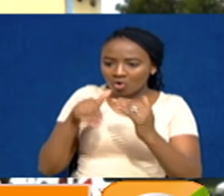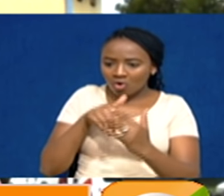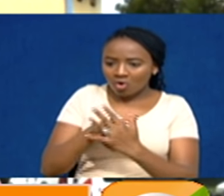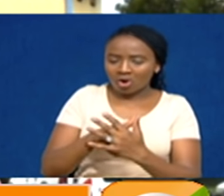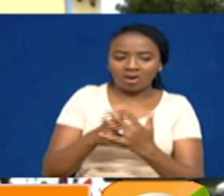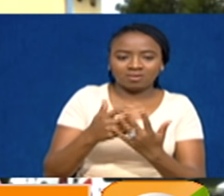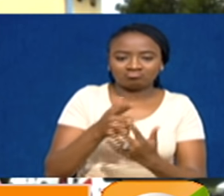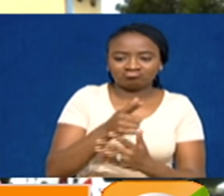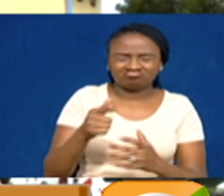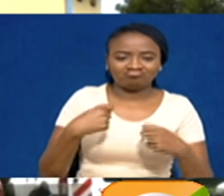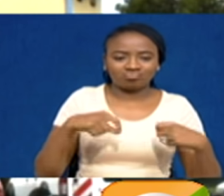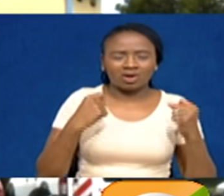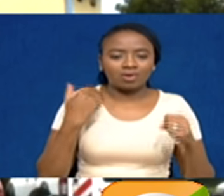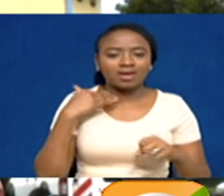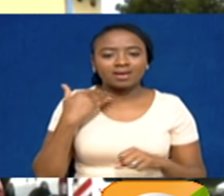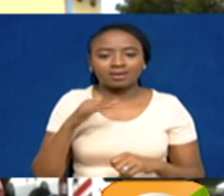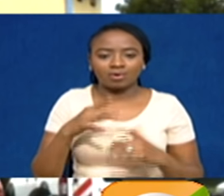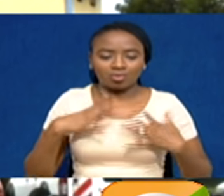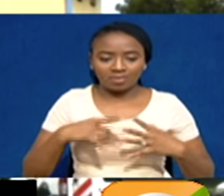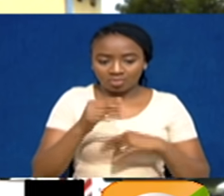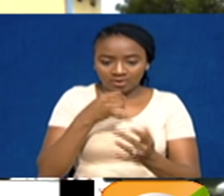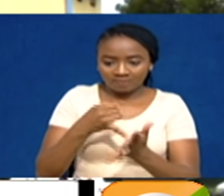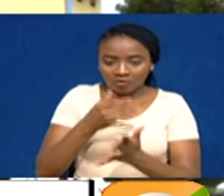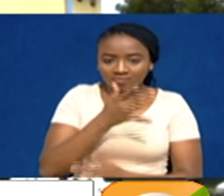yote. So sasa tuko na mawasiliano kutoka.